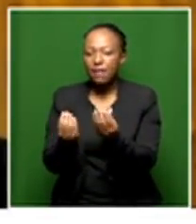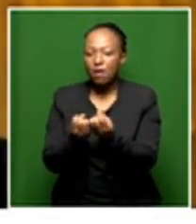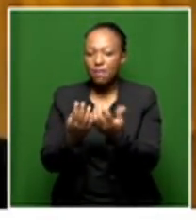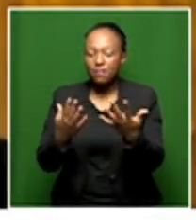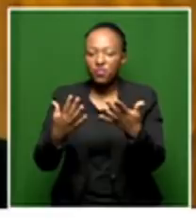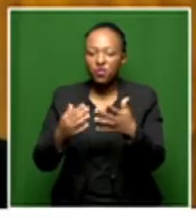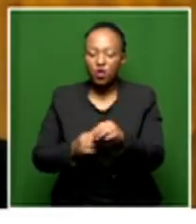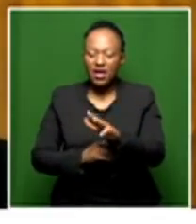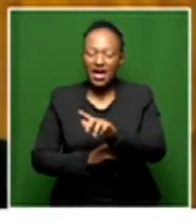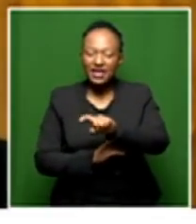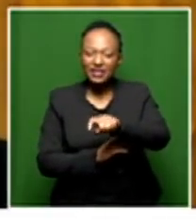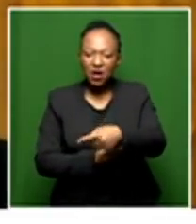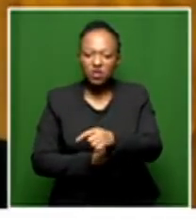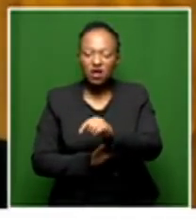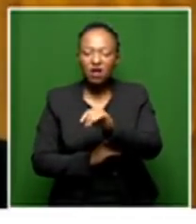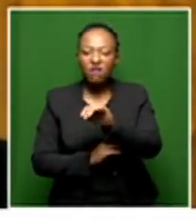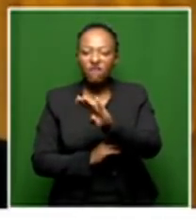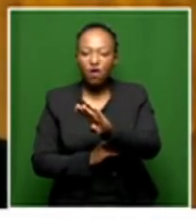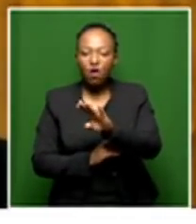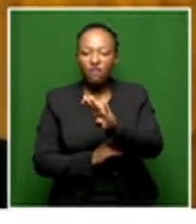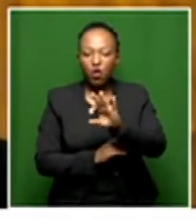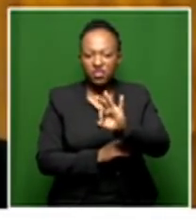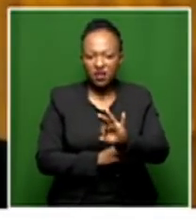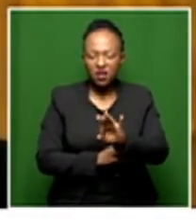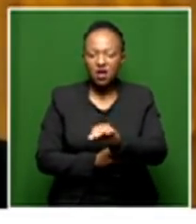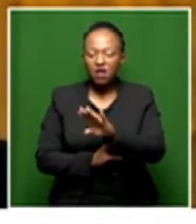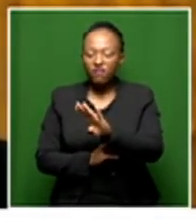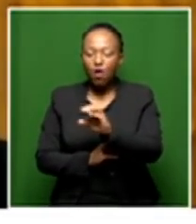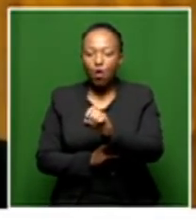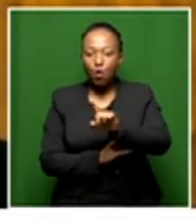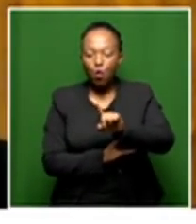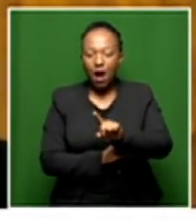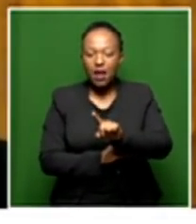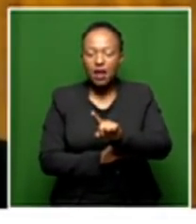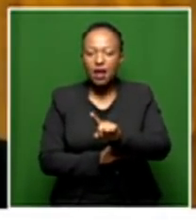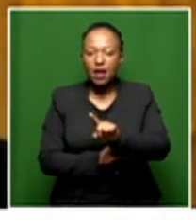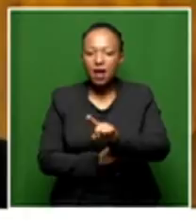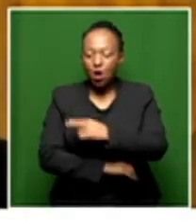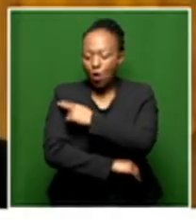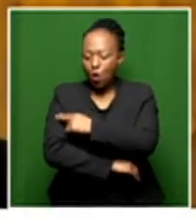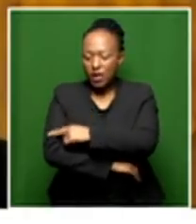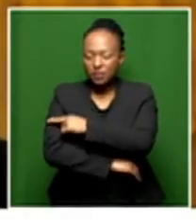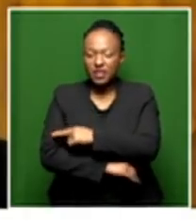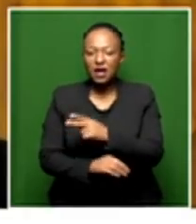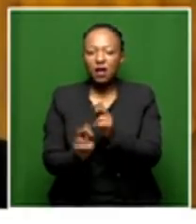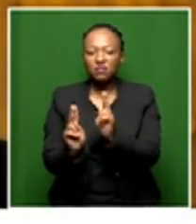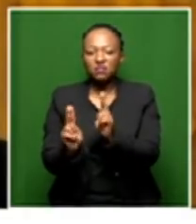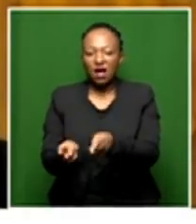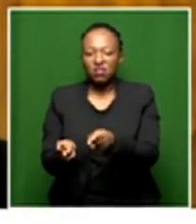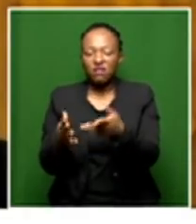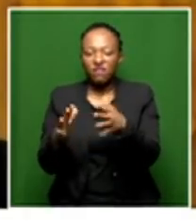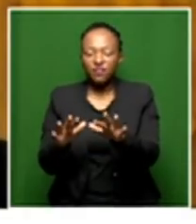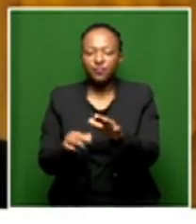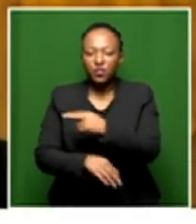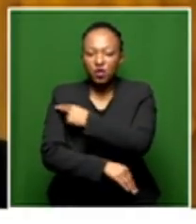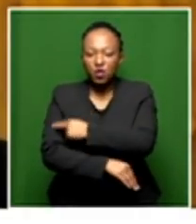admitted, 9,443, there were 401 in-hospital deaths, giving an in-hospital case